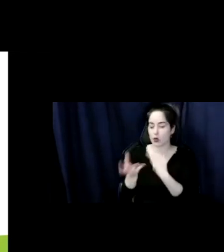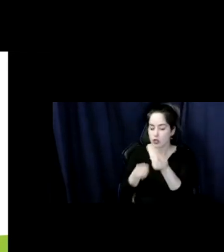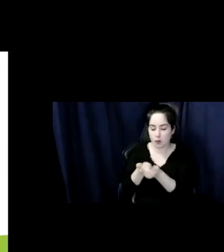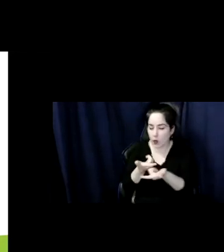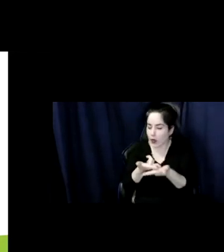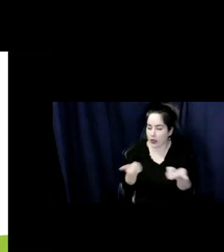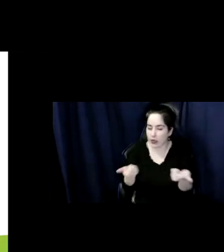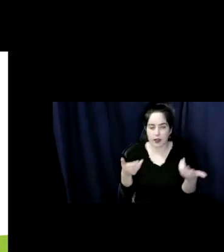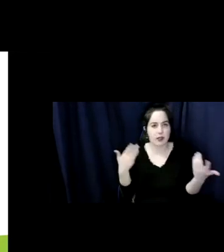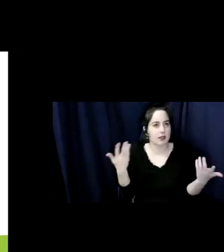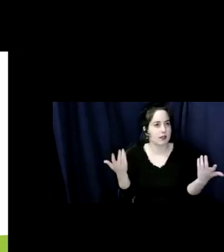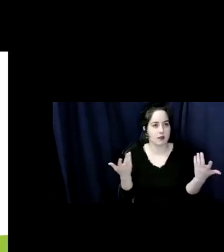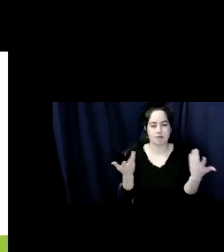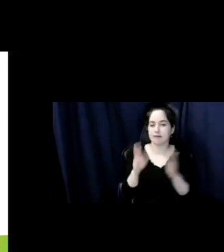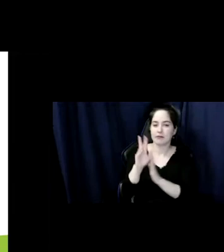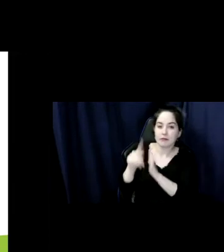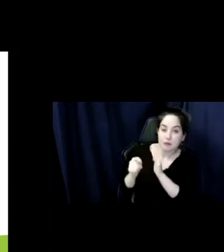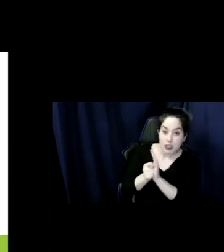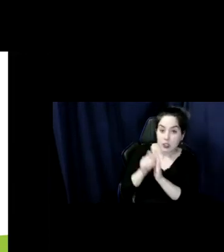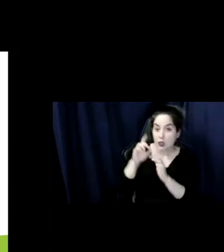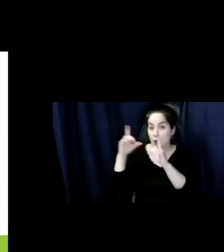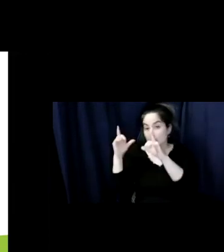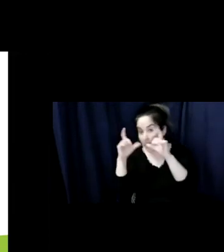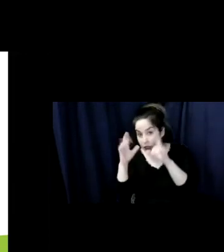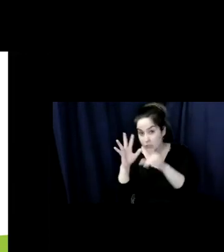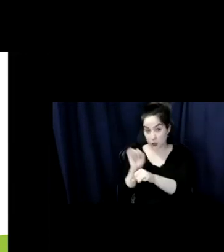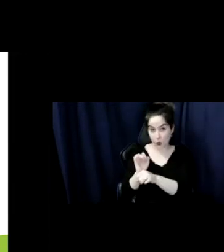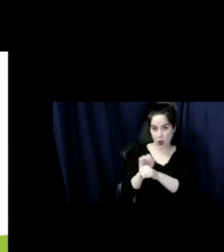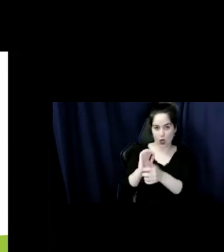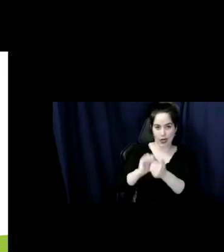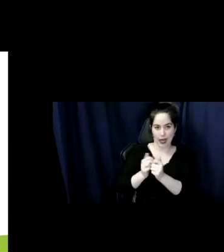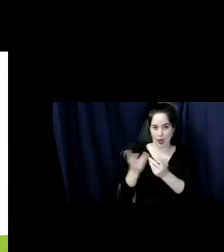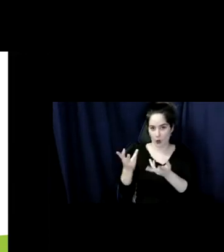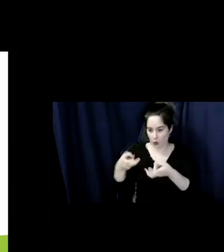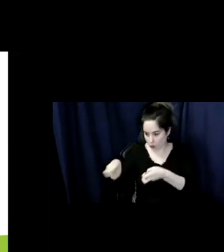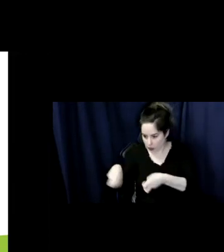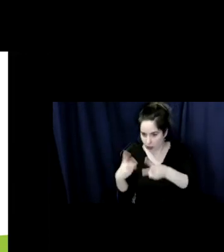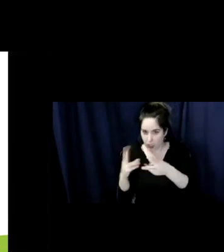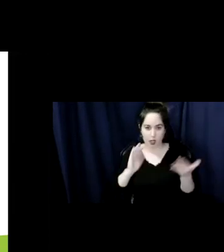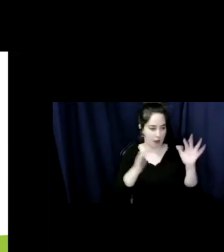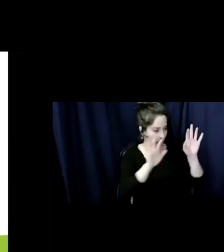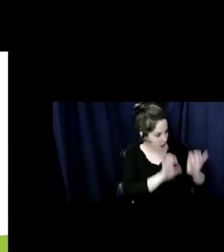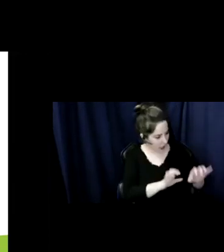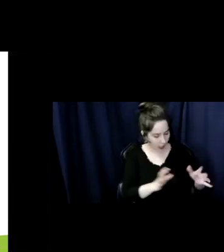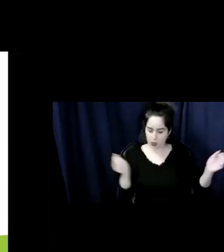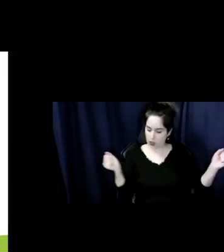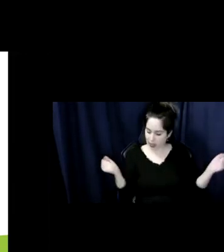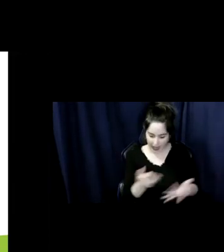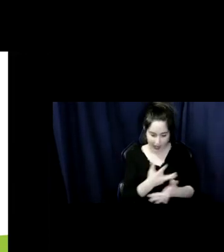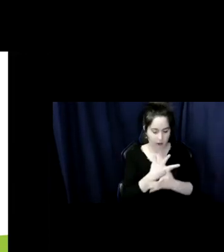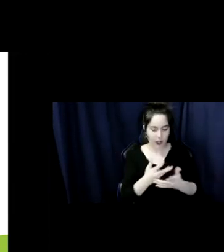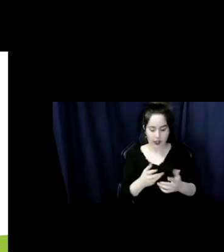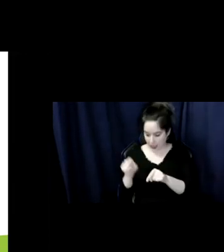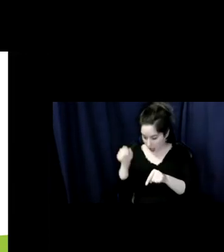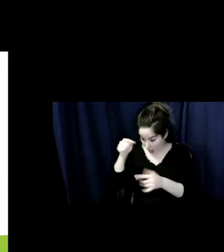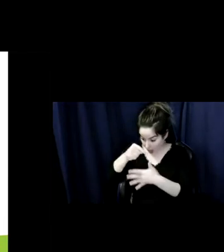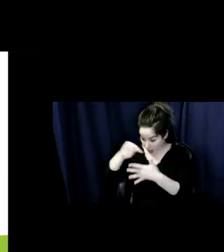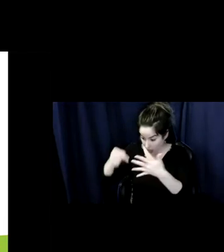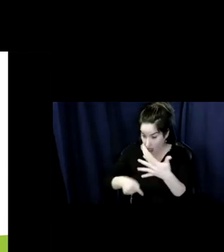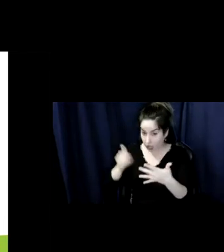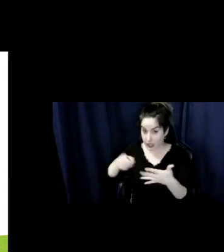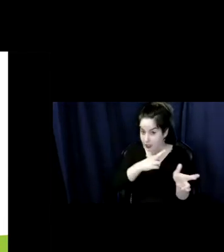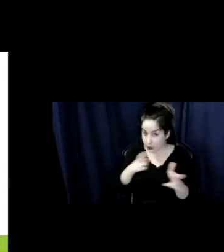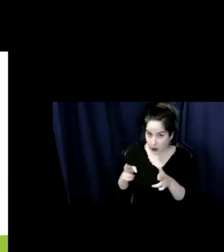like video or photographs of your work. And just gather up all of those materials, whether that means reaching